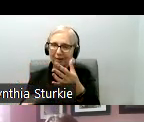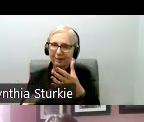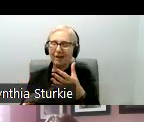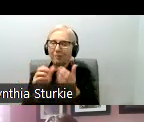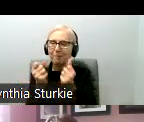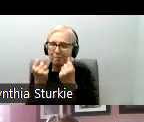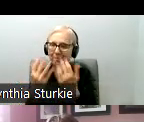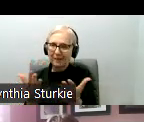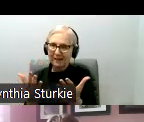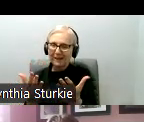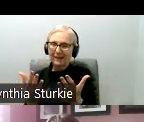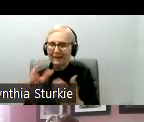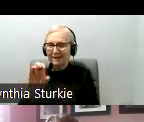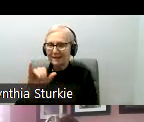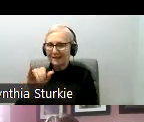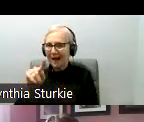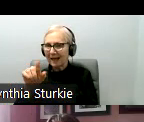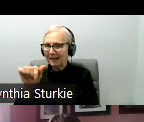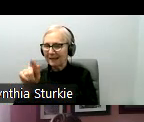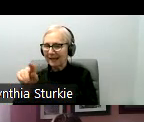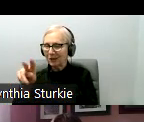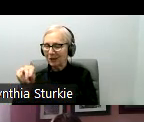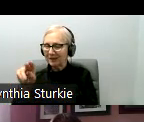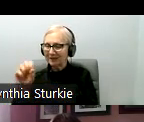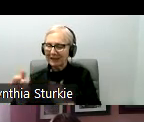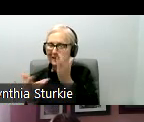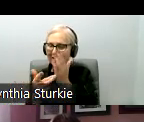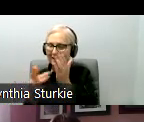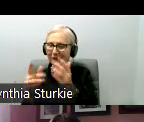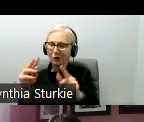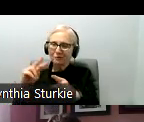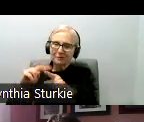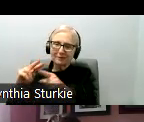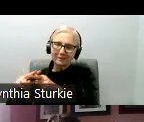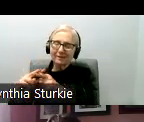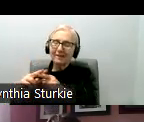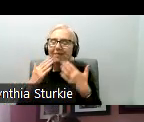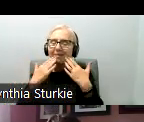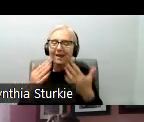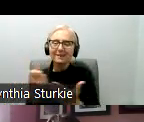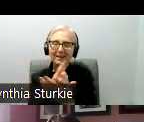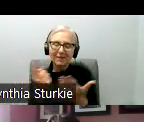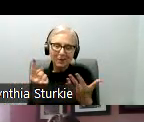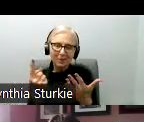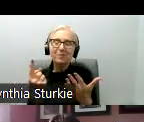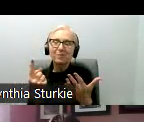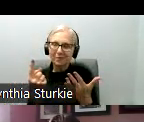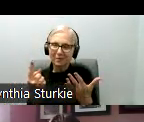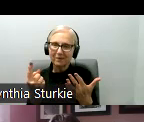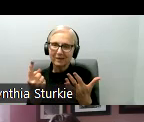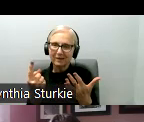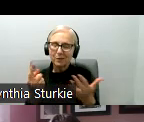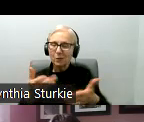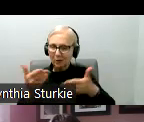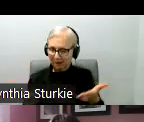lot of citations and technical terms. So thanks everyone who came to be